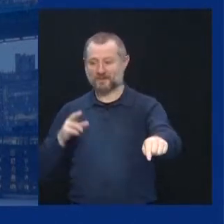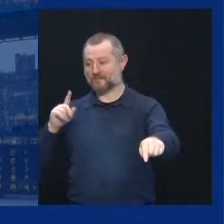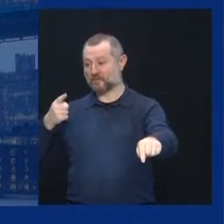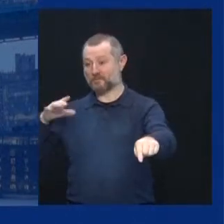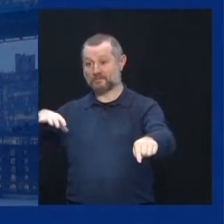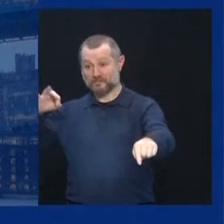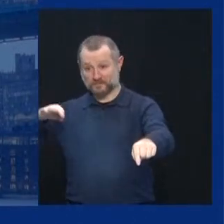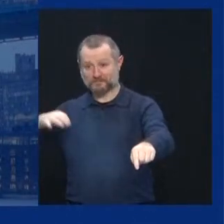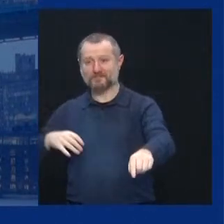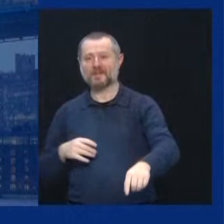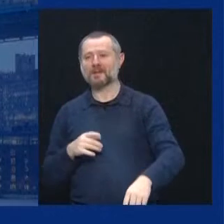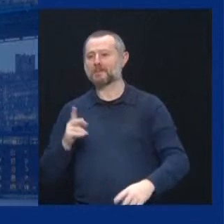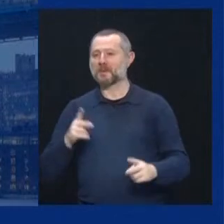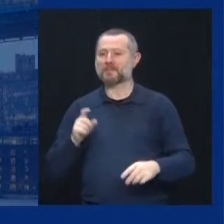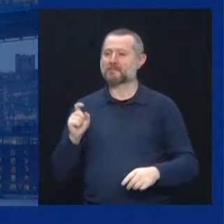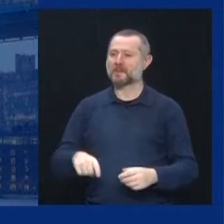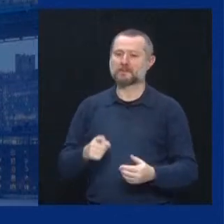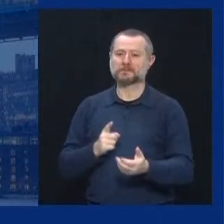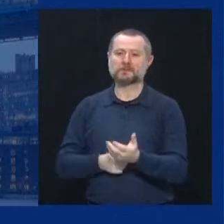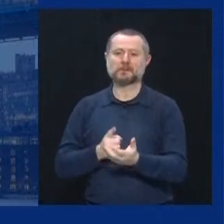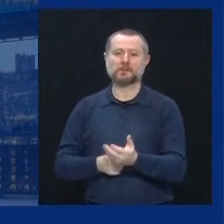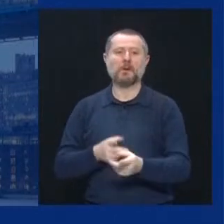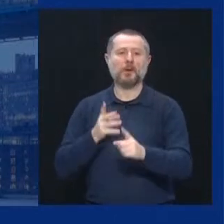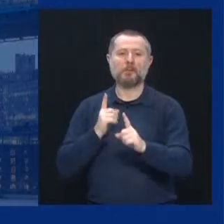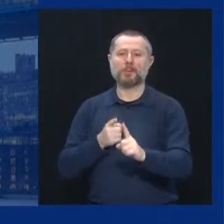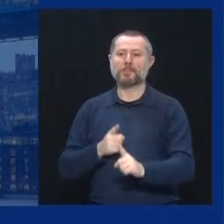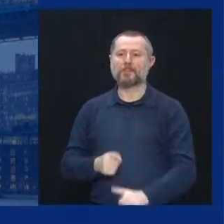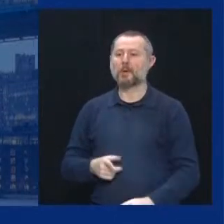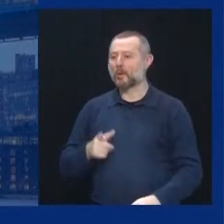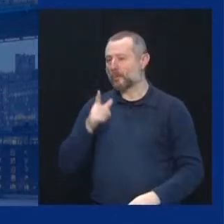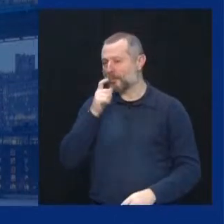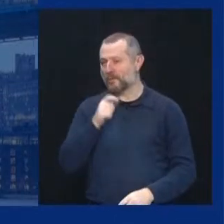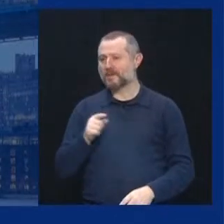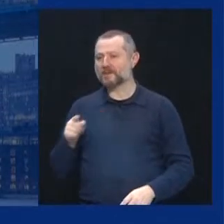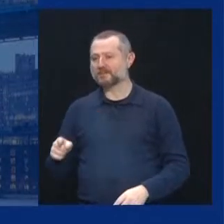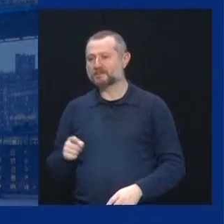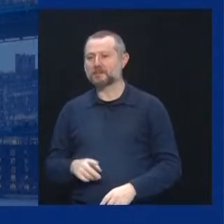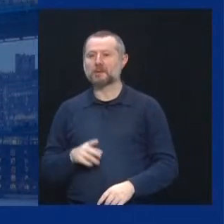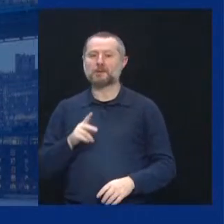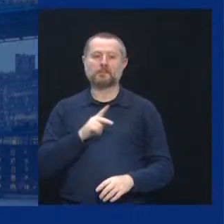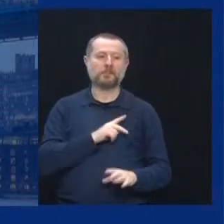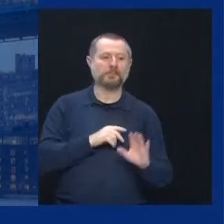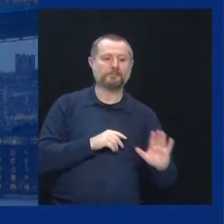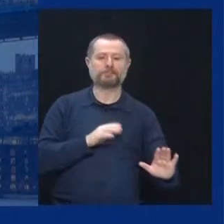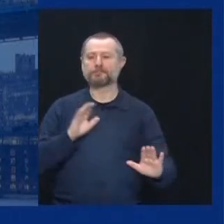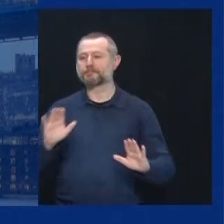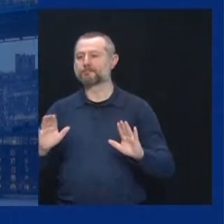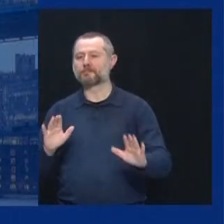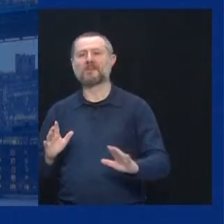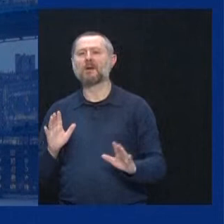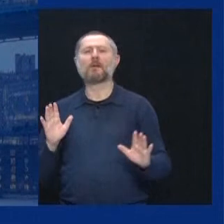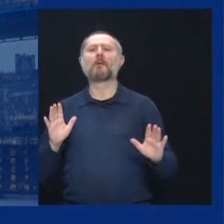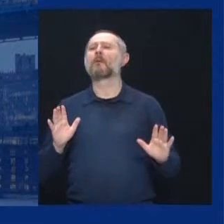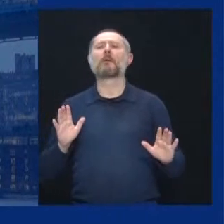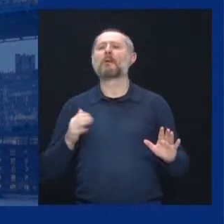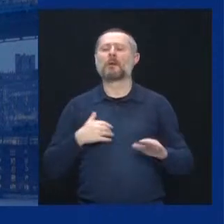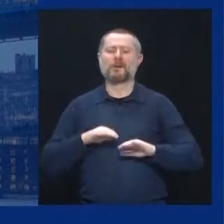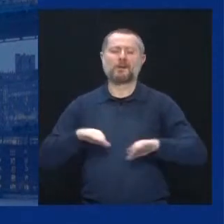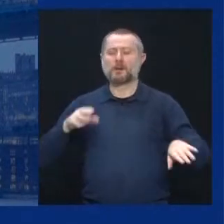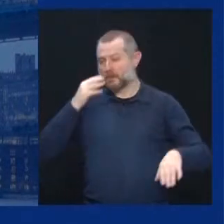Discuss the issues, okay? Forget the personalities, forget the atmospherics. Murders are